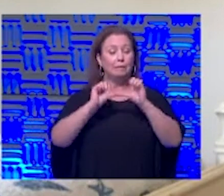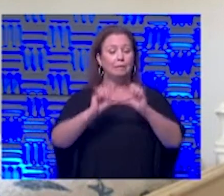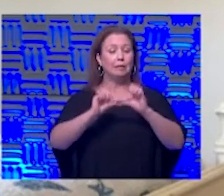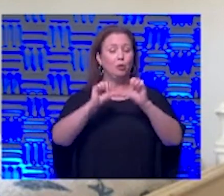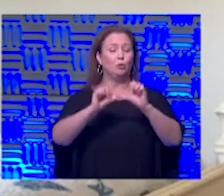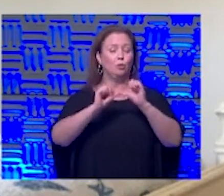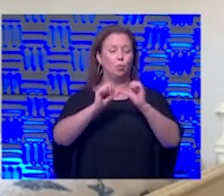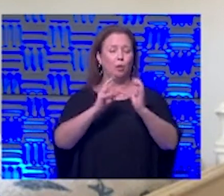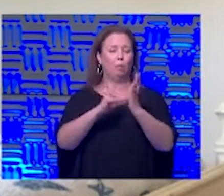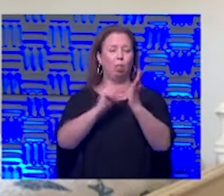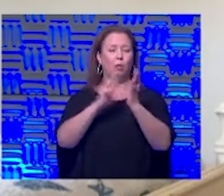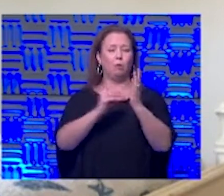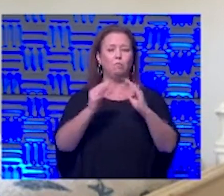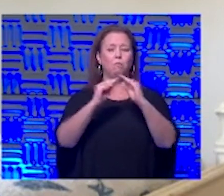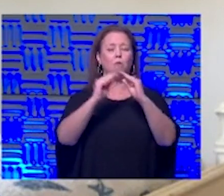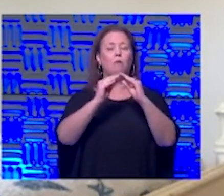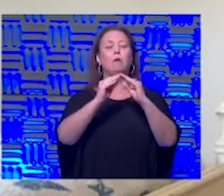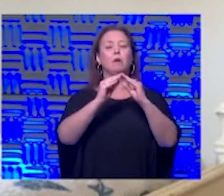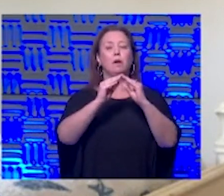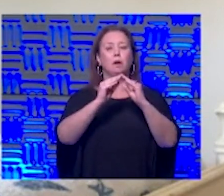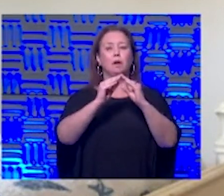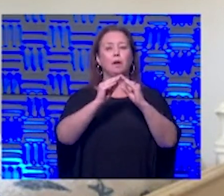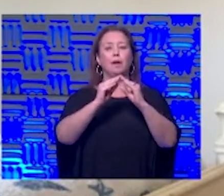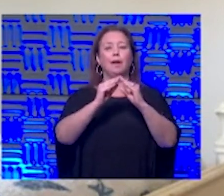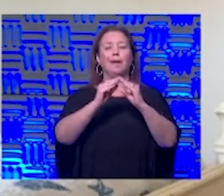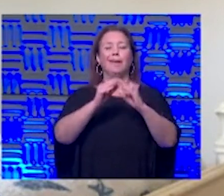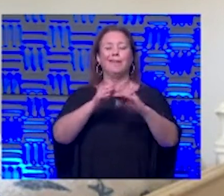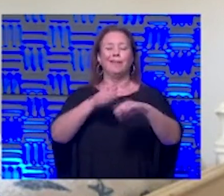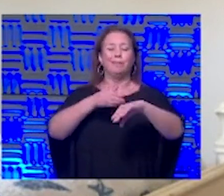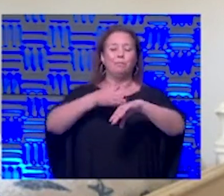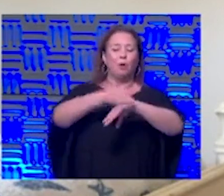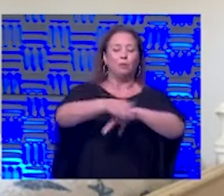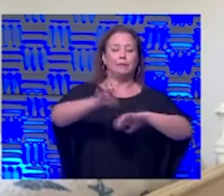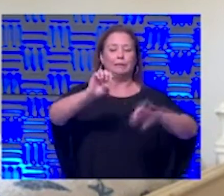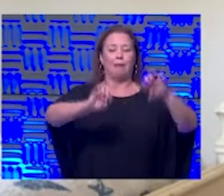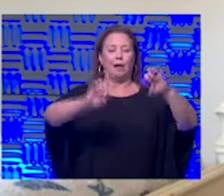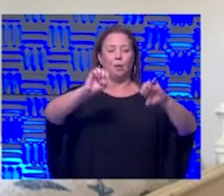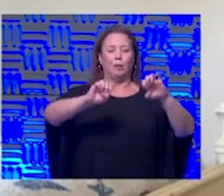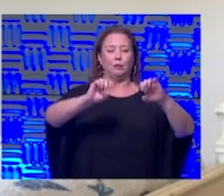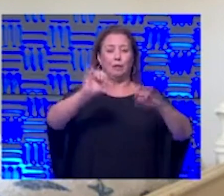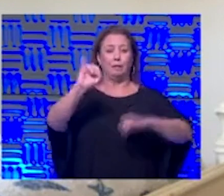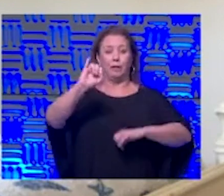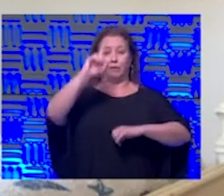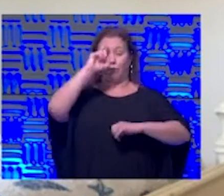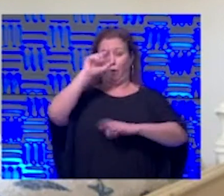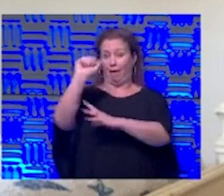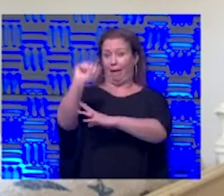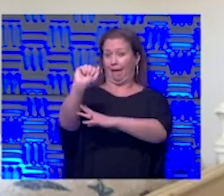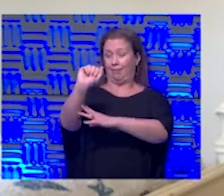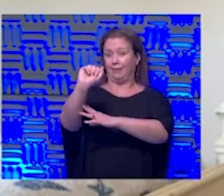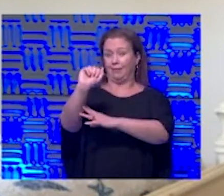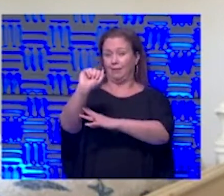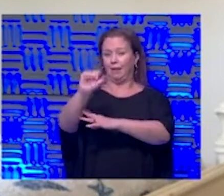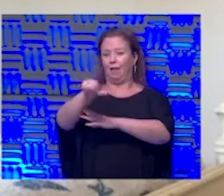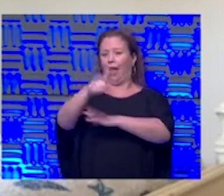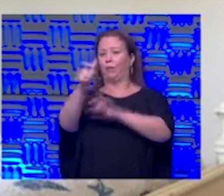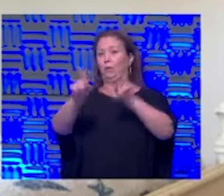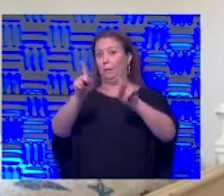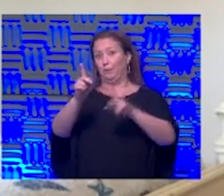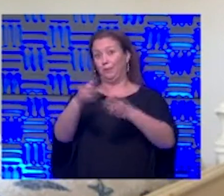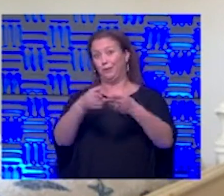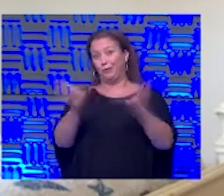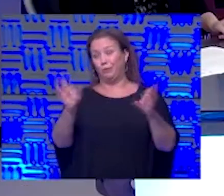more about really what is the post-infectious evaluation we need to take for athletes, for other people in